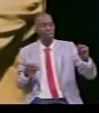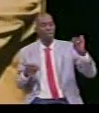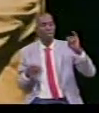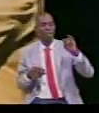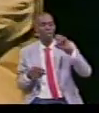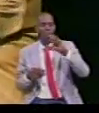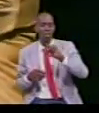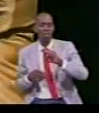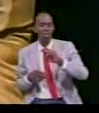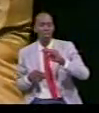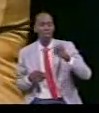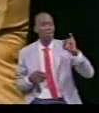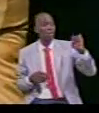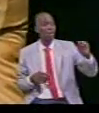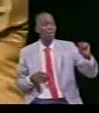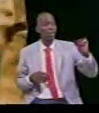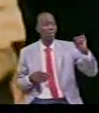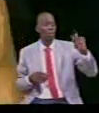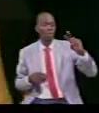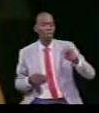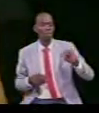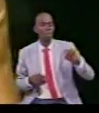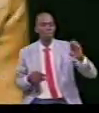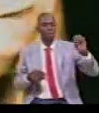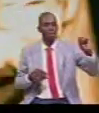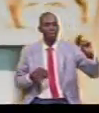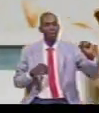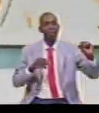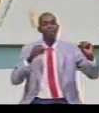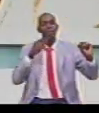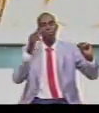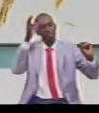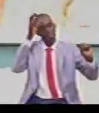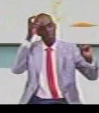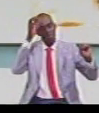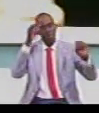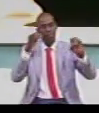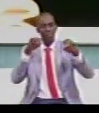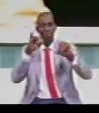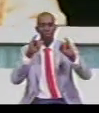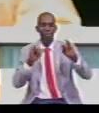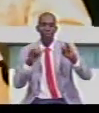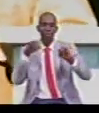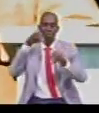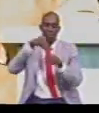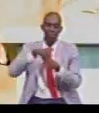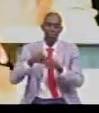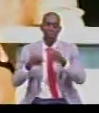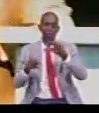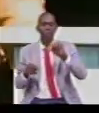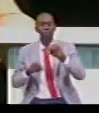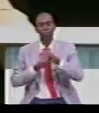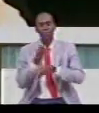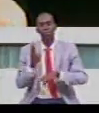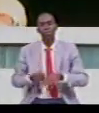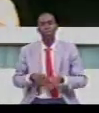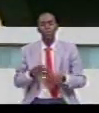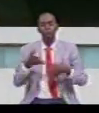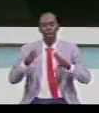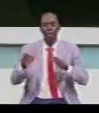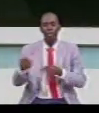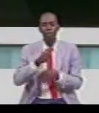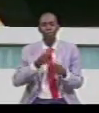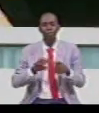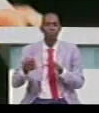Satan in nature, now made them to do other things that were wrong. And